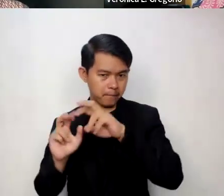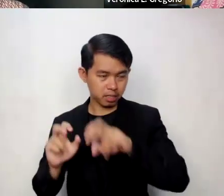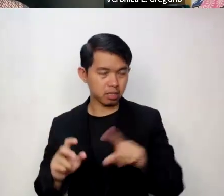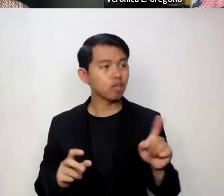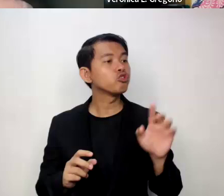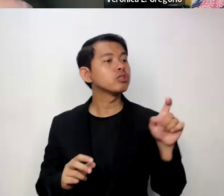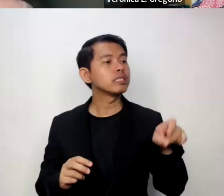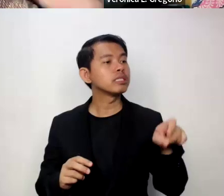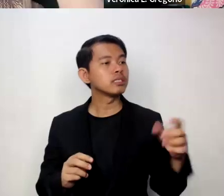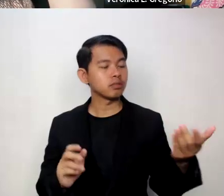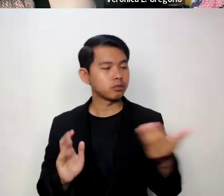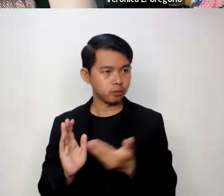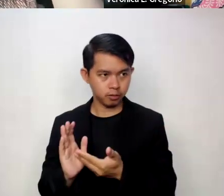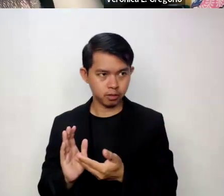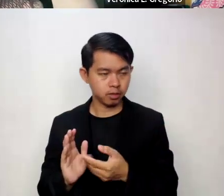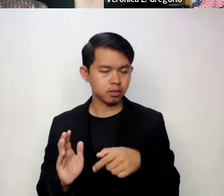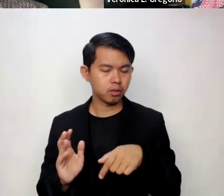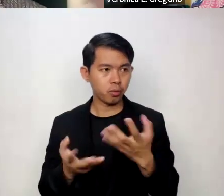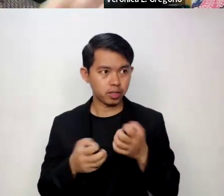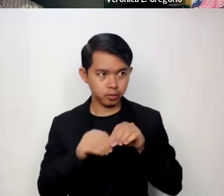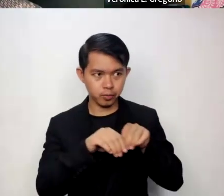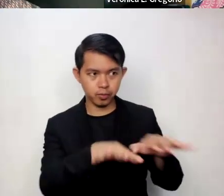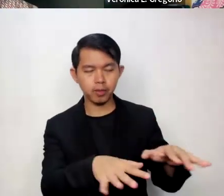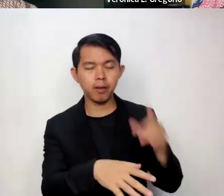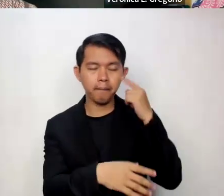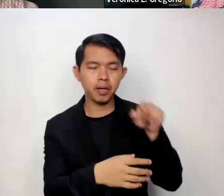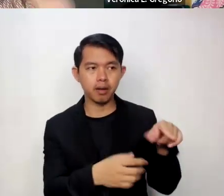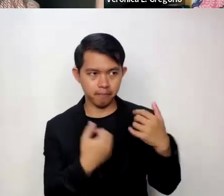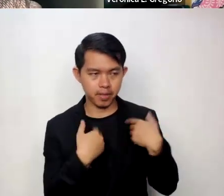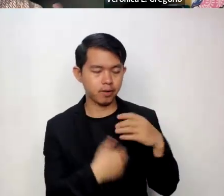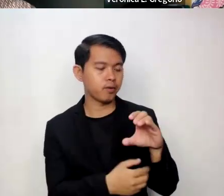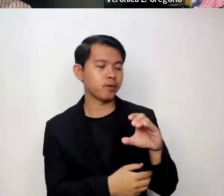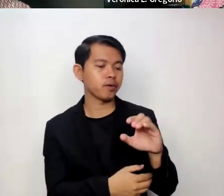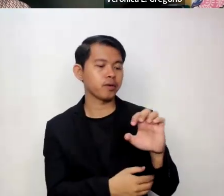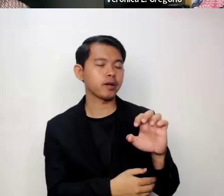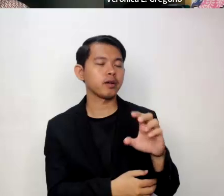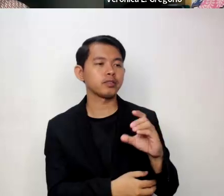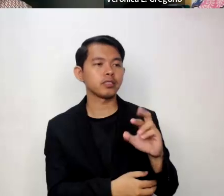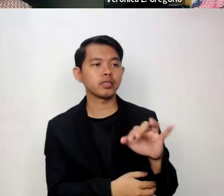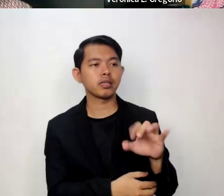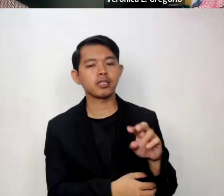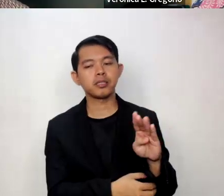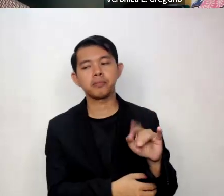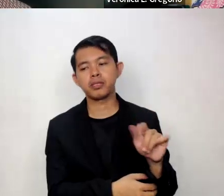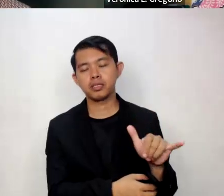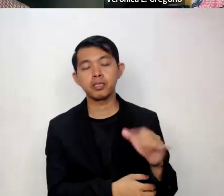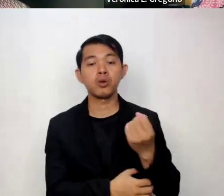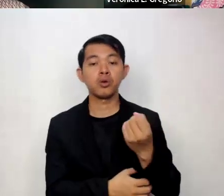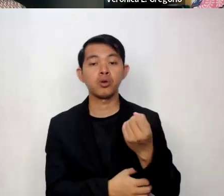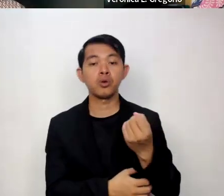need the article published para may quote-unquote credibility yung sa site mo? Or is